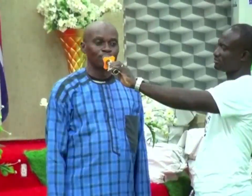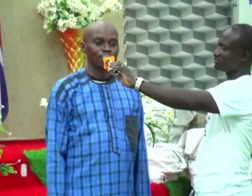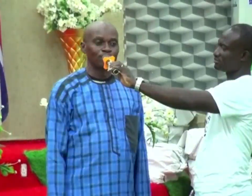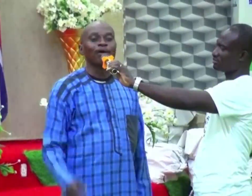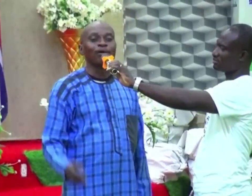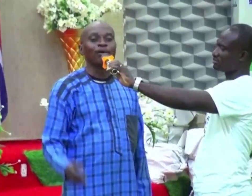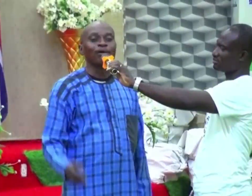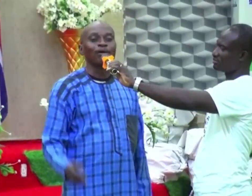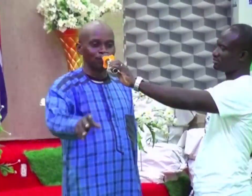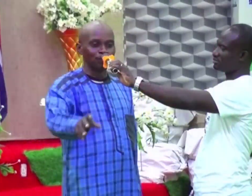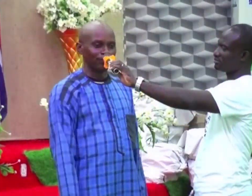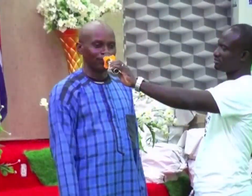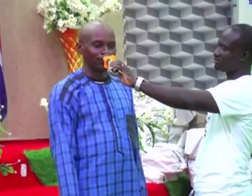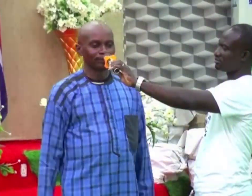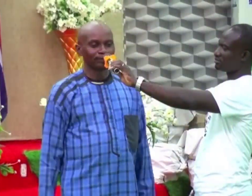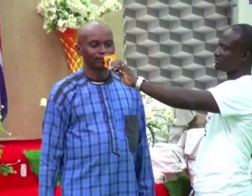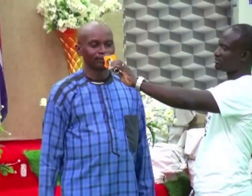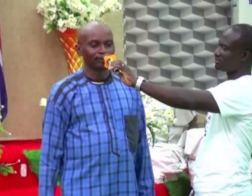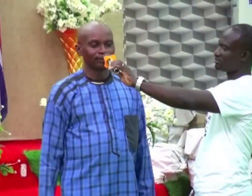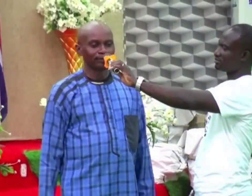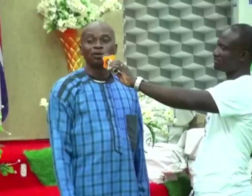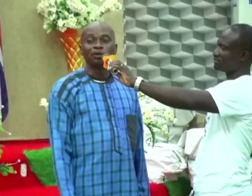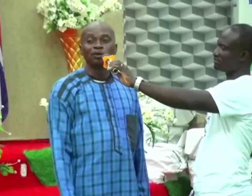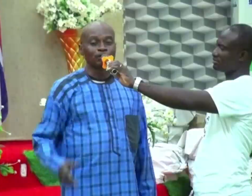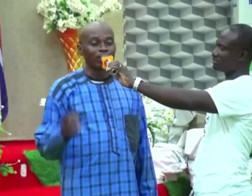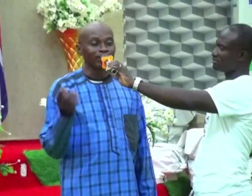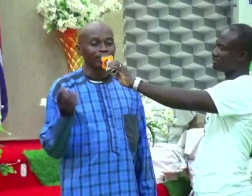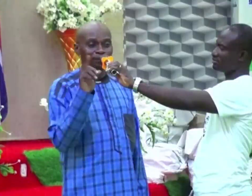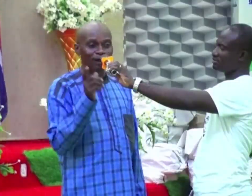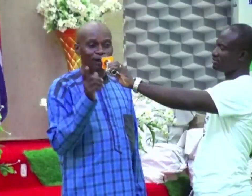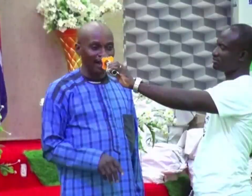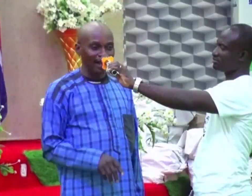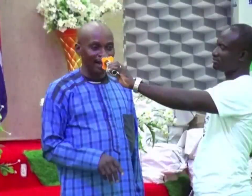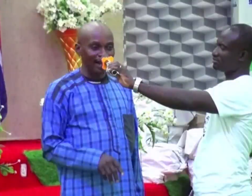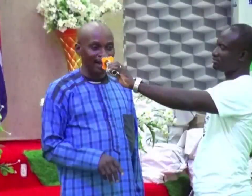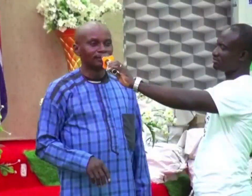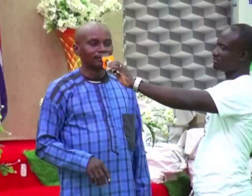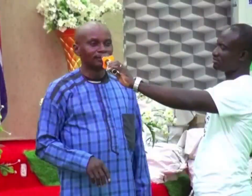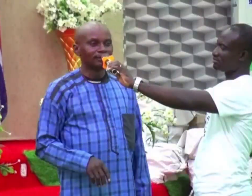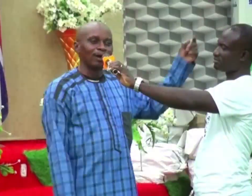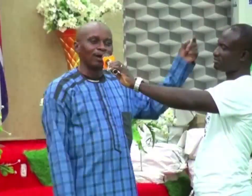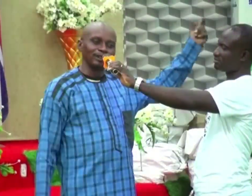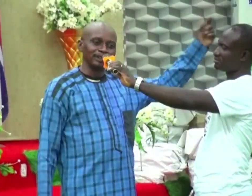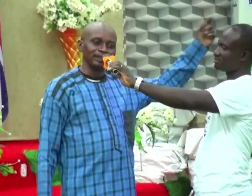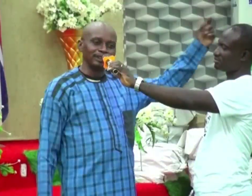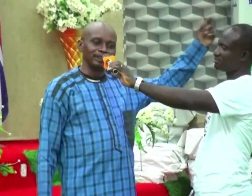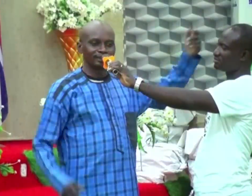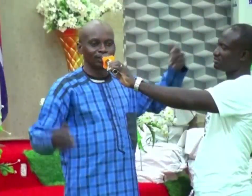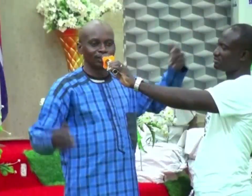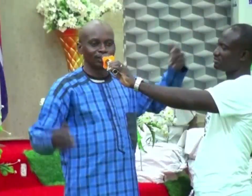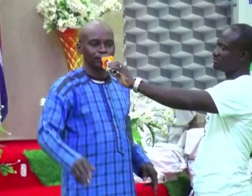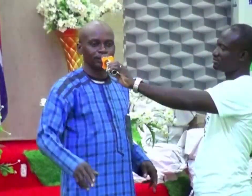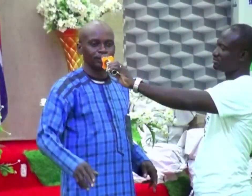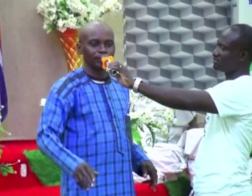o pe awon to ma wu nbo ko ko iseju mewa bi ko na awon olori to